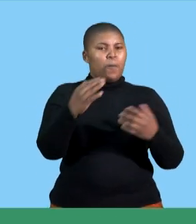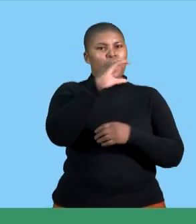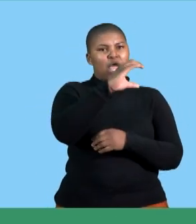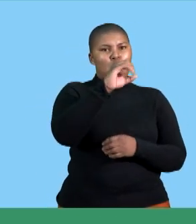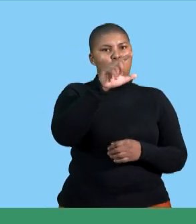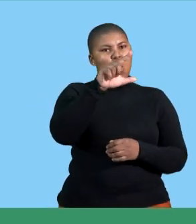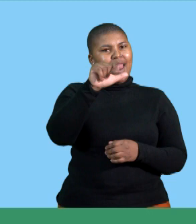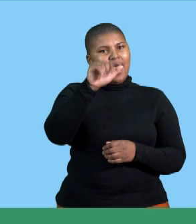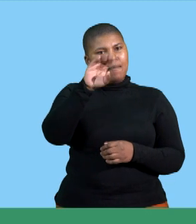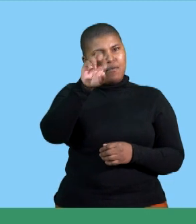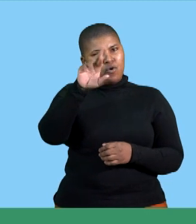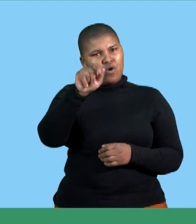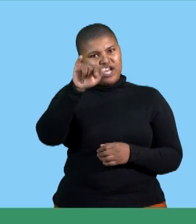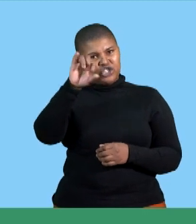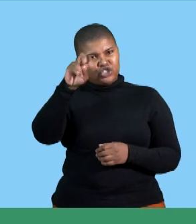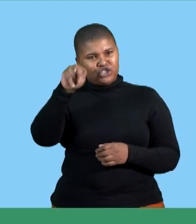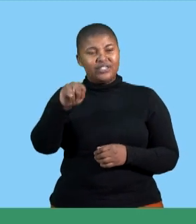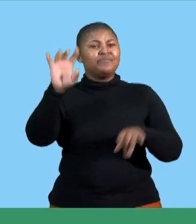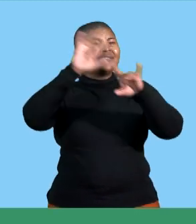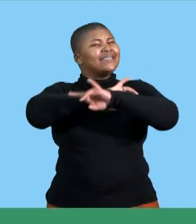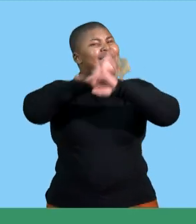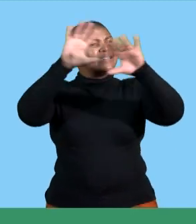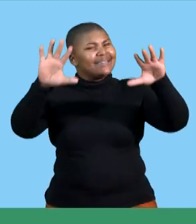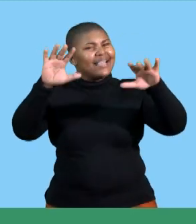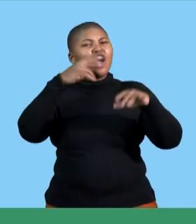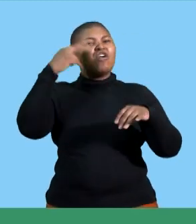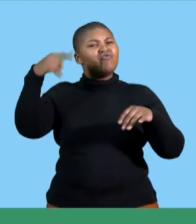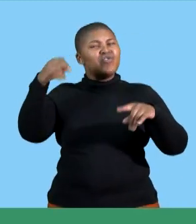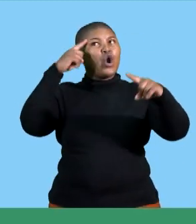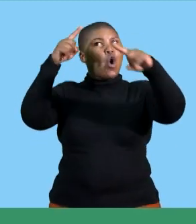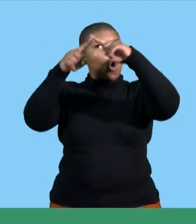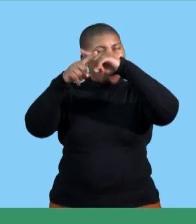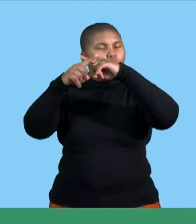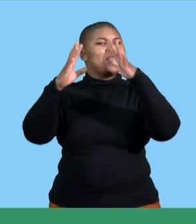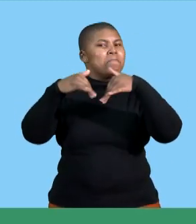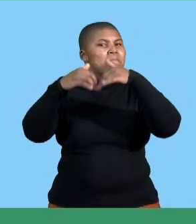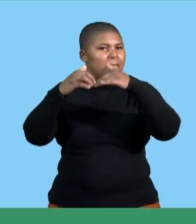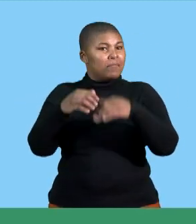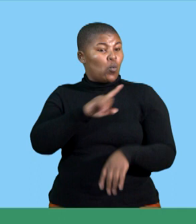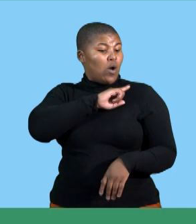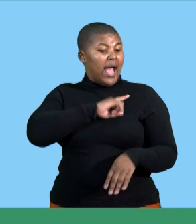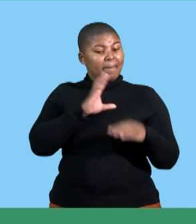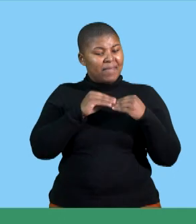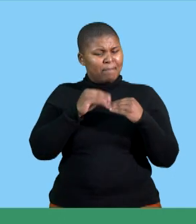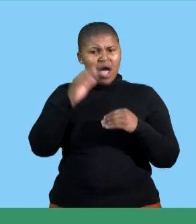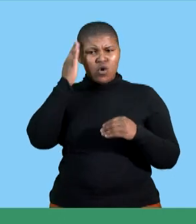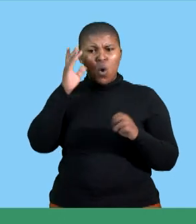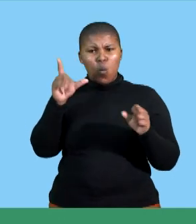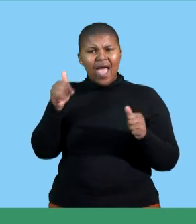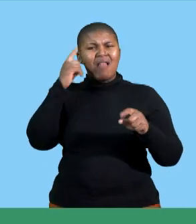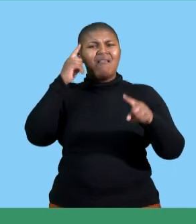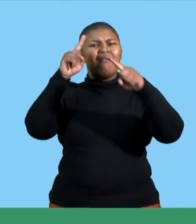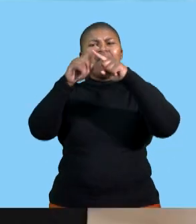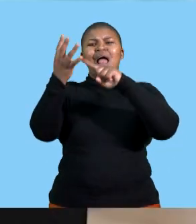are set so that all members know exactly what is to be accomplished. So with cooperation